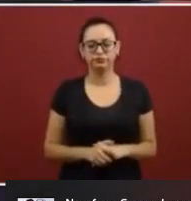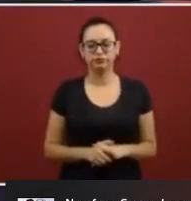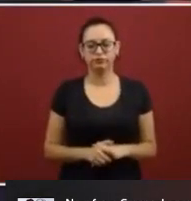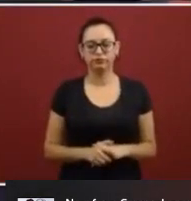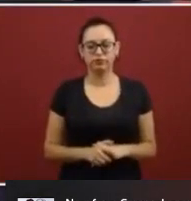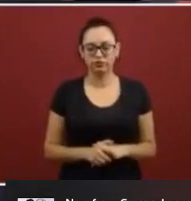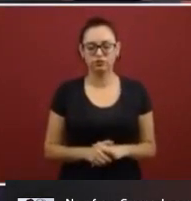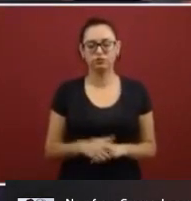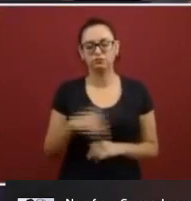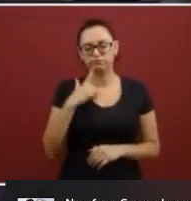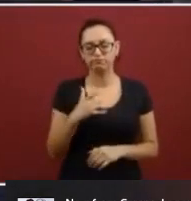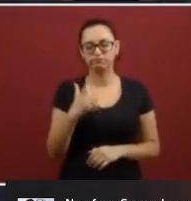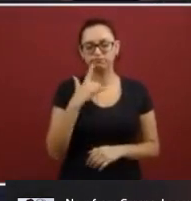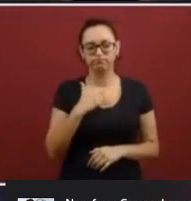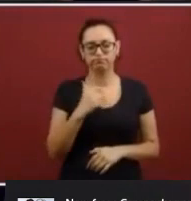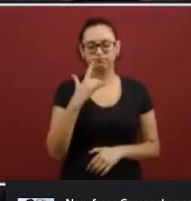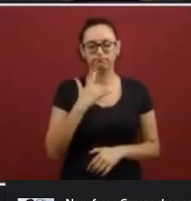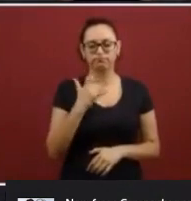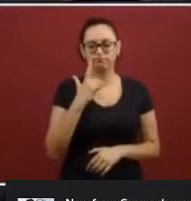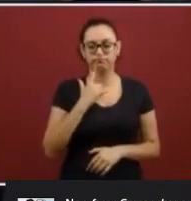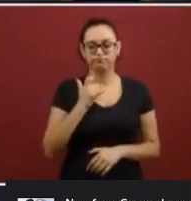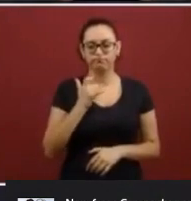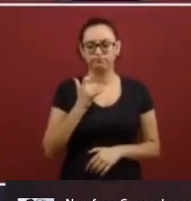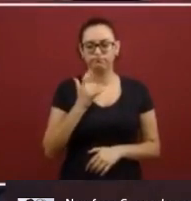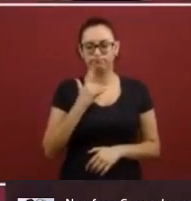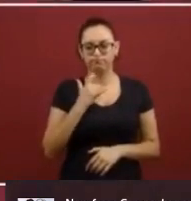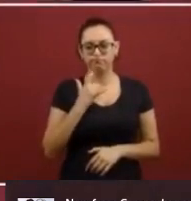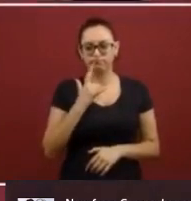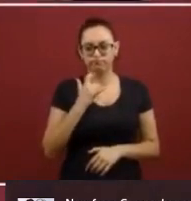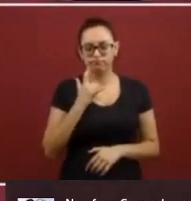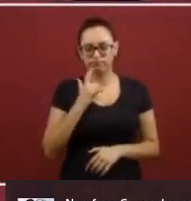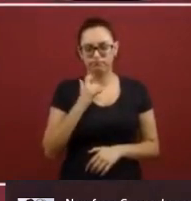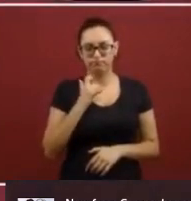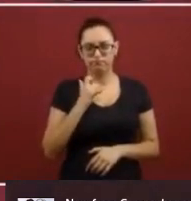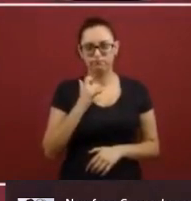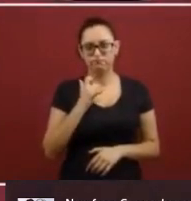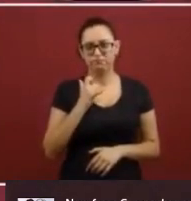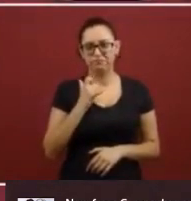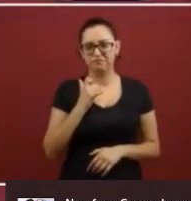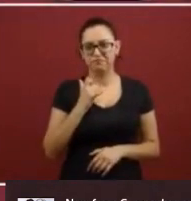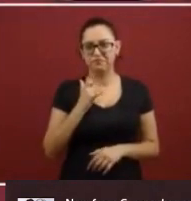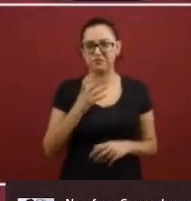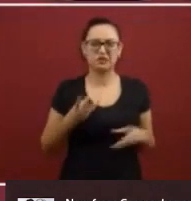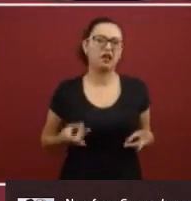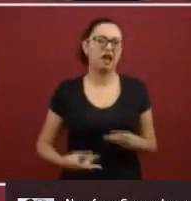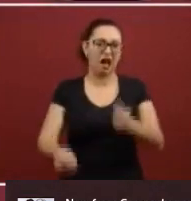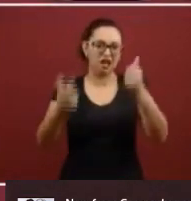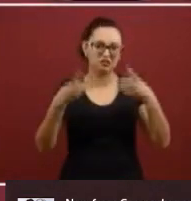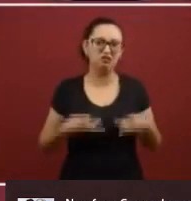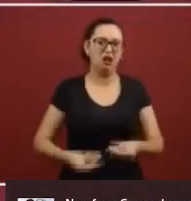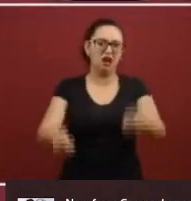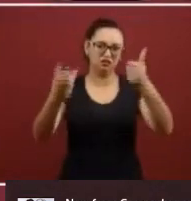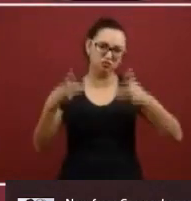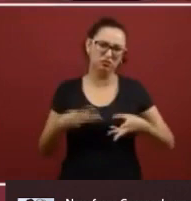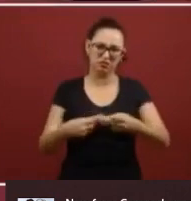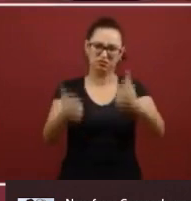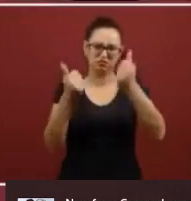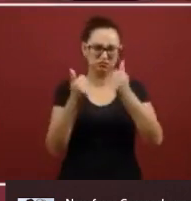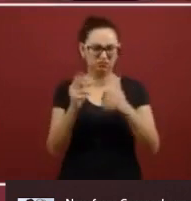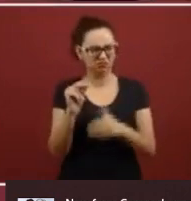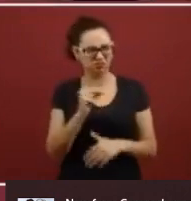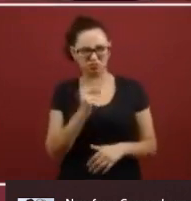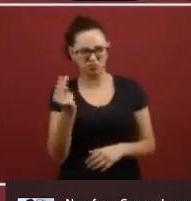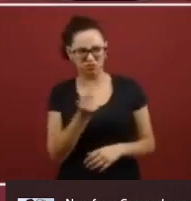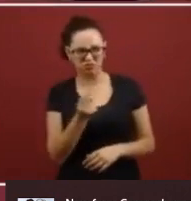un esfuerzo We have para to que no try haya gastos and do our best innecesarios. to not